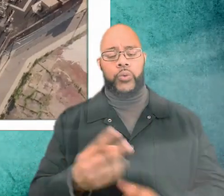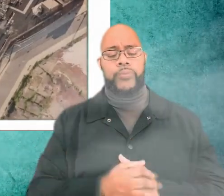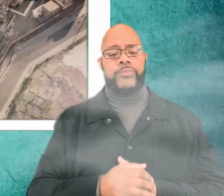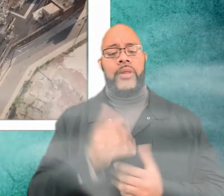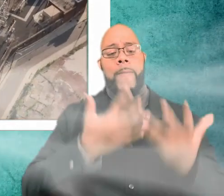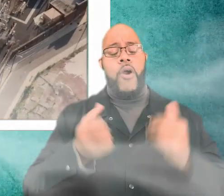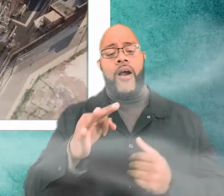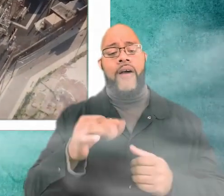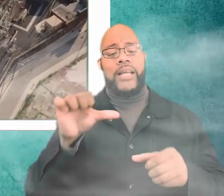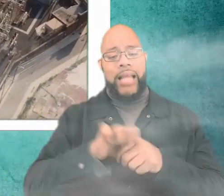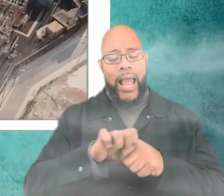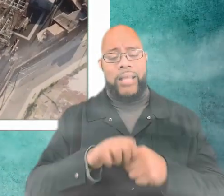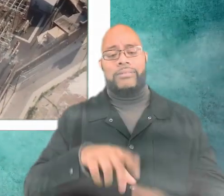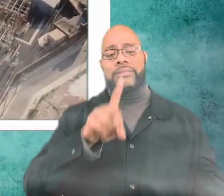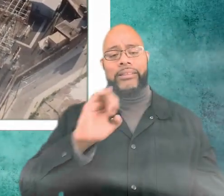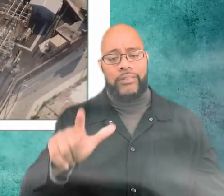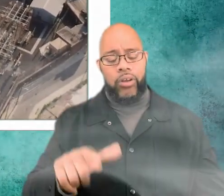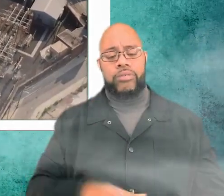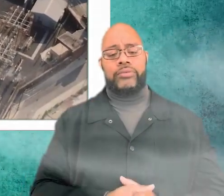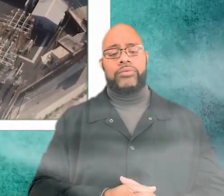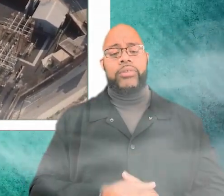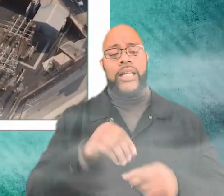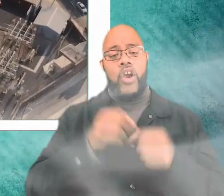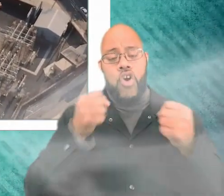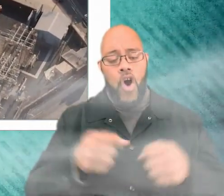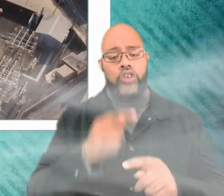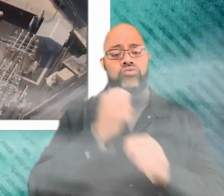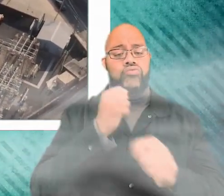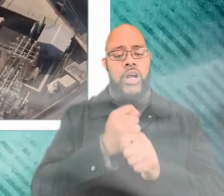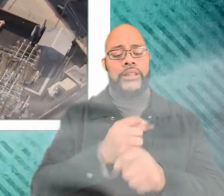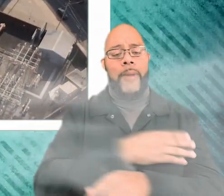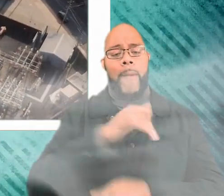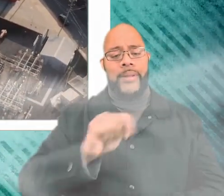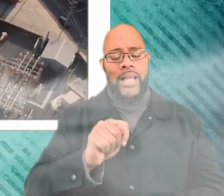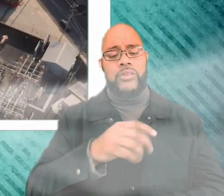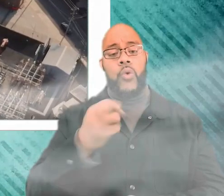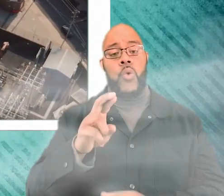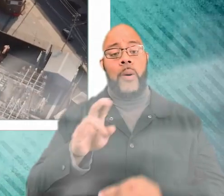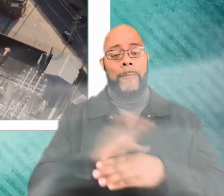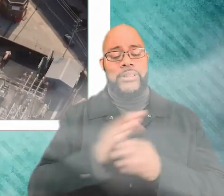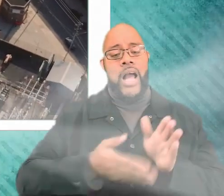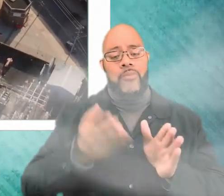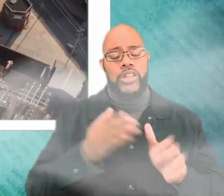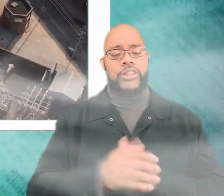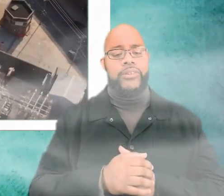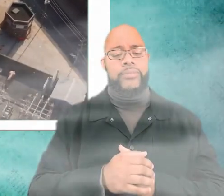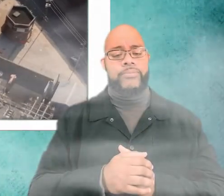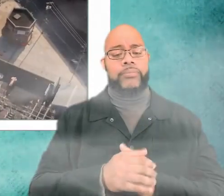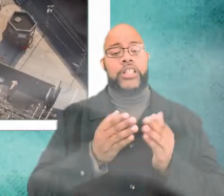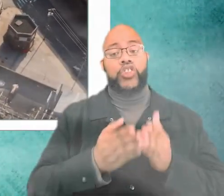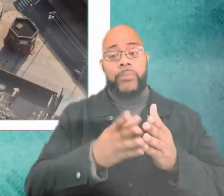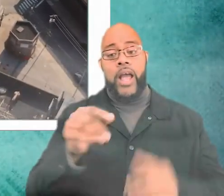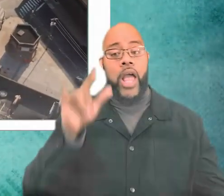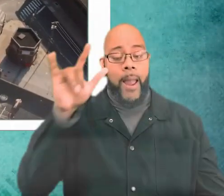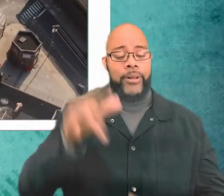burning of fossil fuels like gasoline and diesel in cars, trucks, power plants, industrial operations, ships,